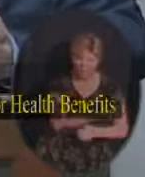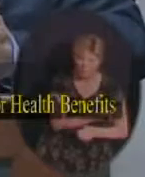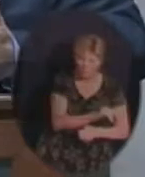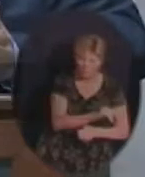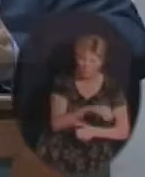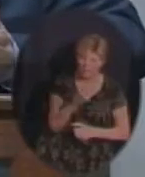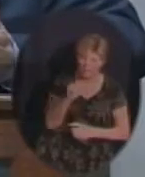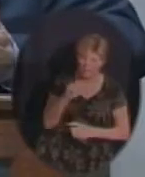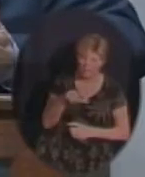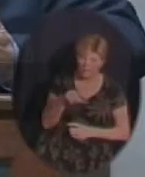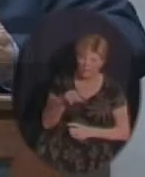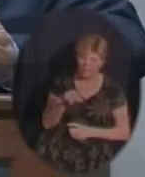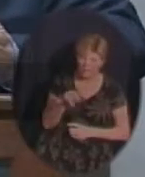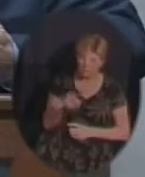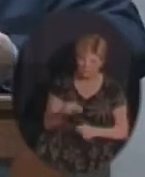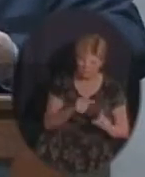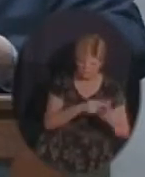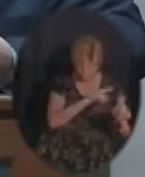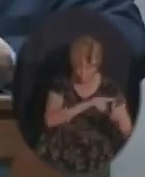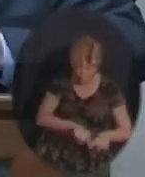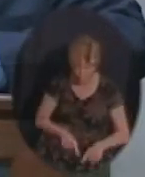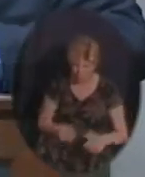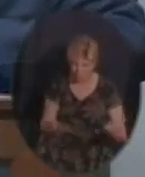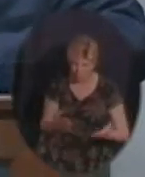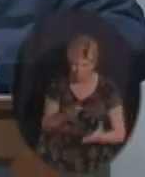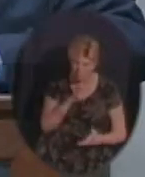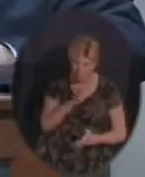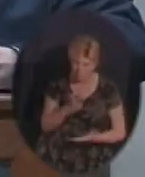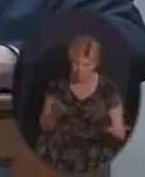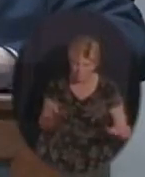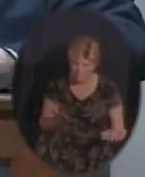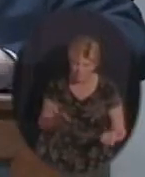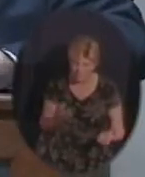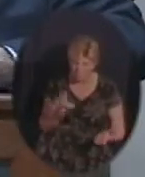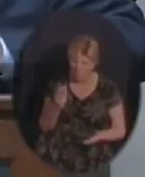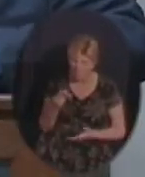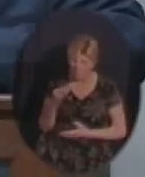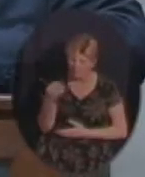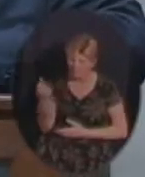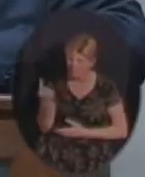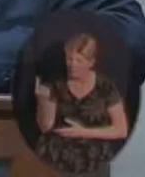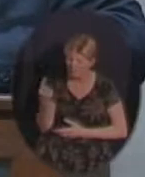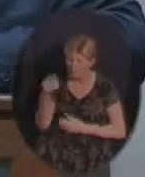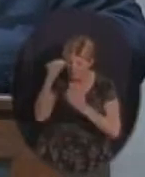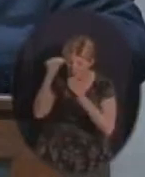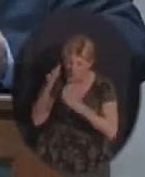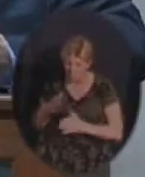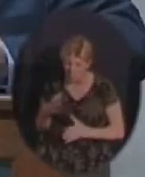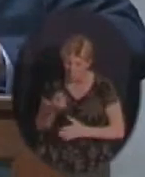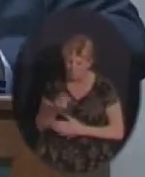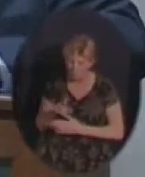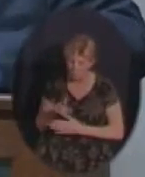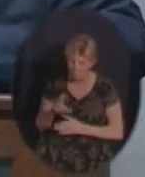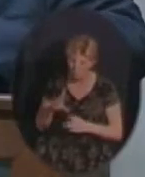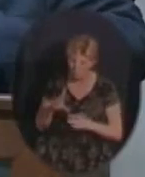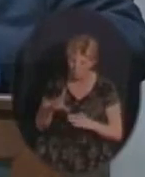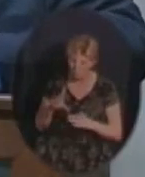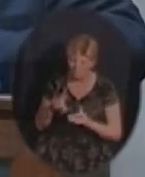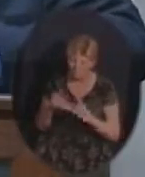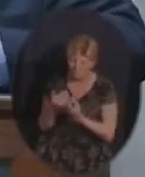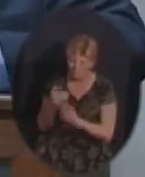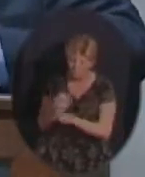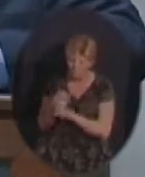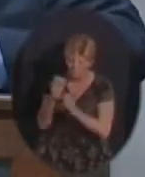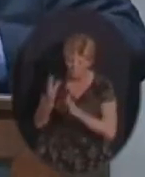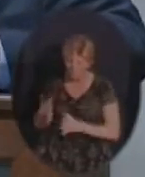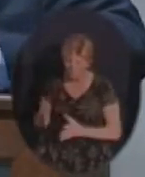them to help with predictive modeling for the future. What can we do to get claims down? I want them to help us regarding our wellness program. What other services